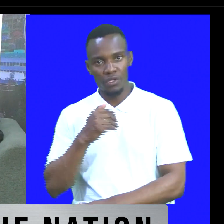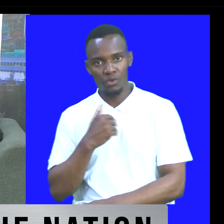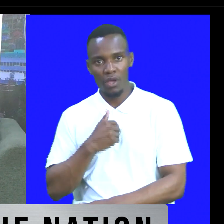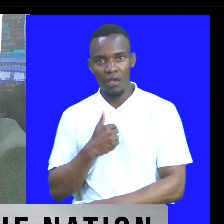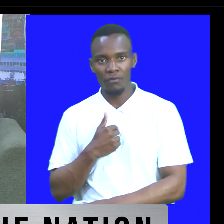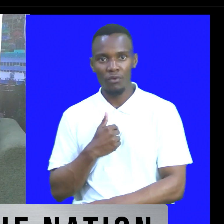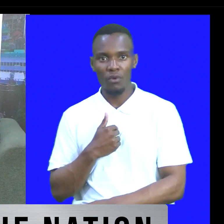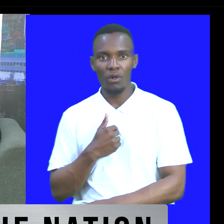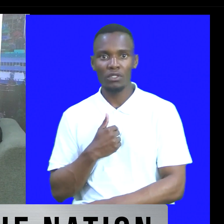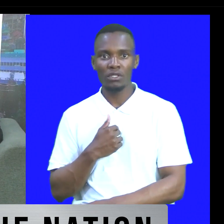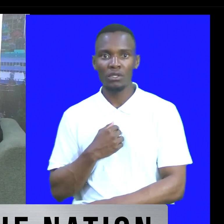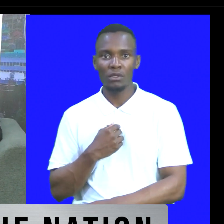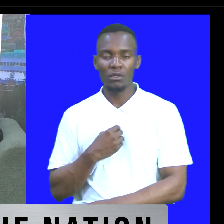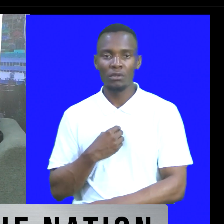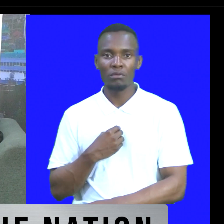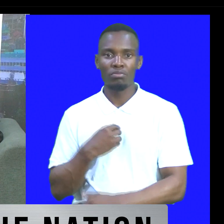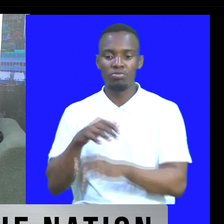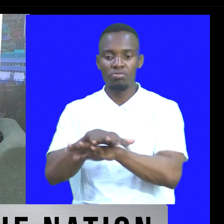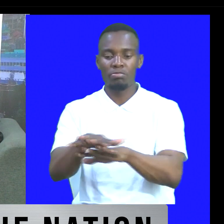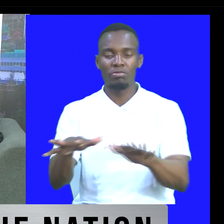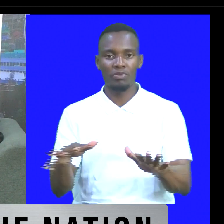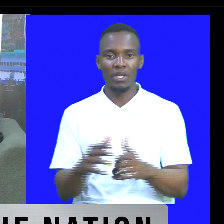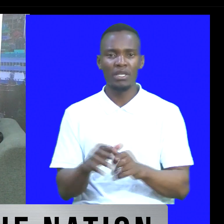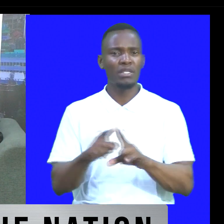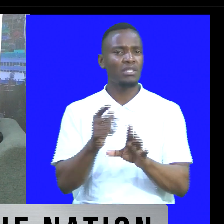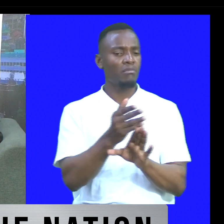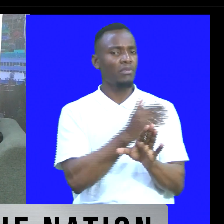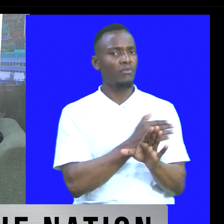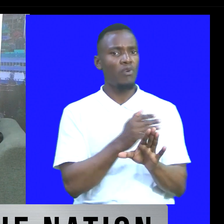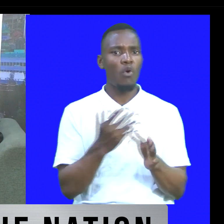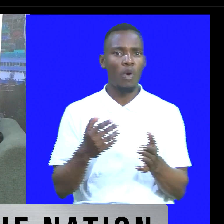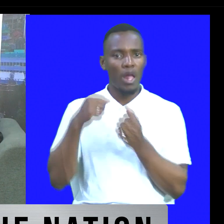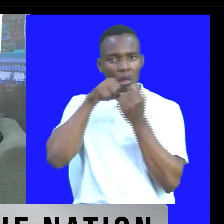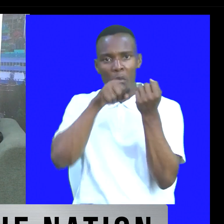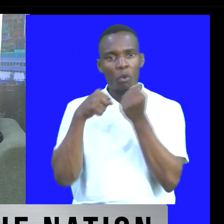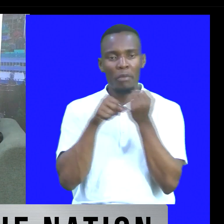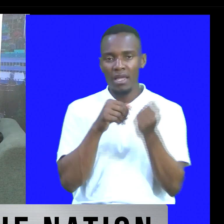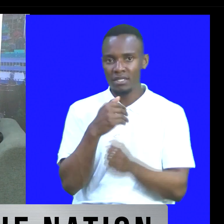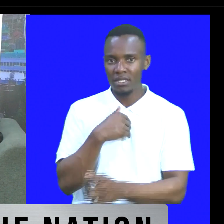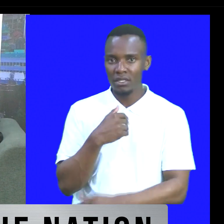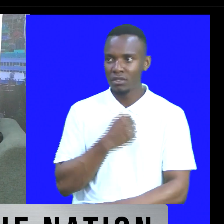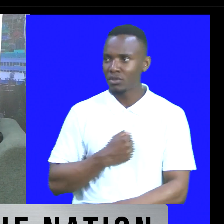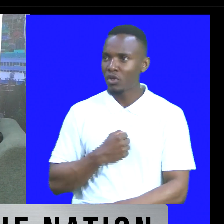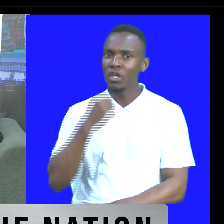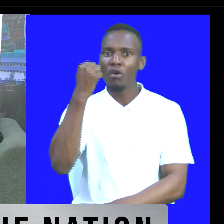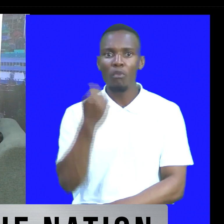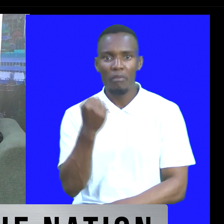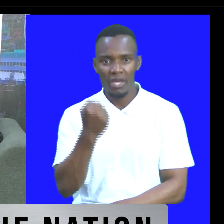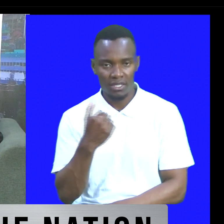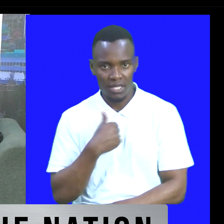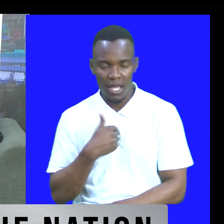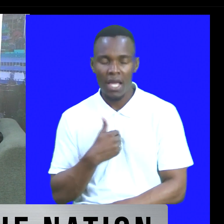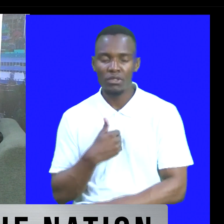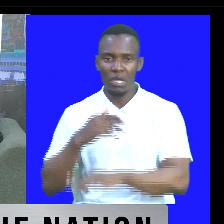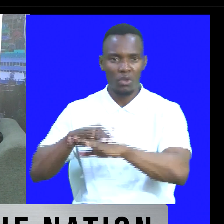a sample of the country. We not used to just have a Nairobi. very good stadium in Mumias. You remember? Yeah, Mumias was a major stadium.